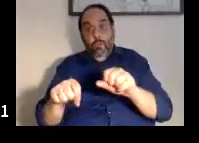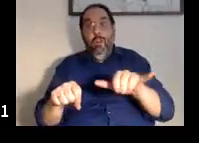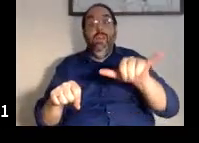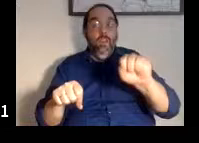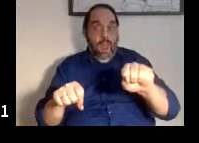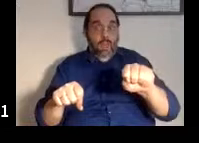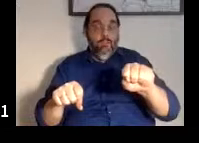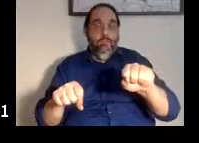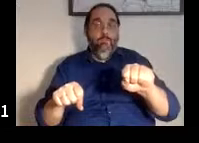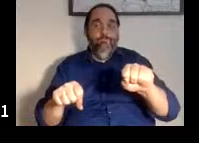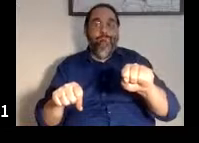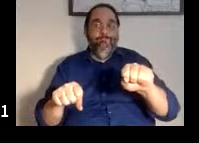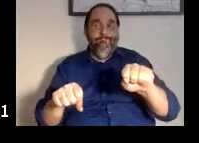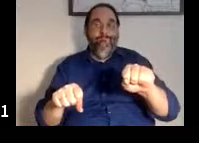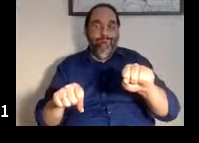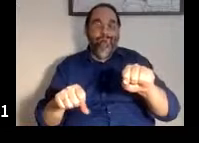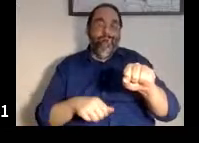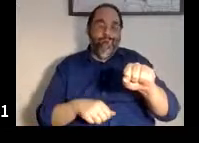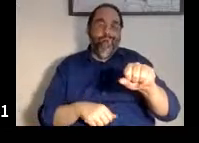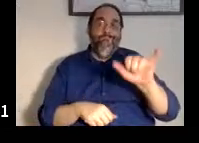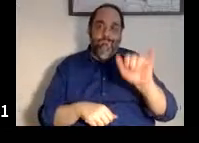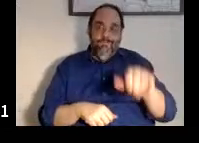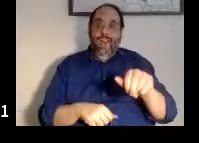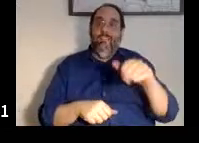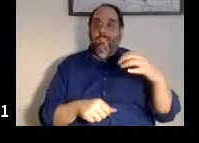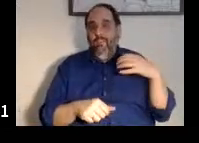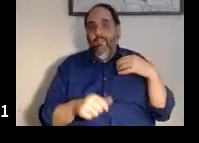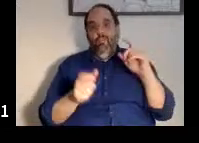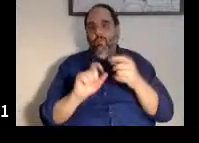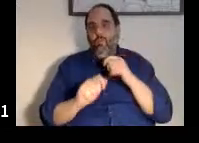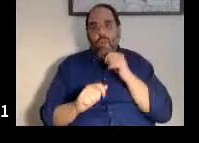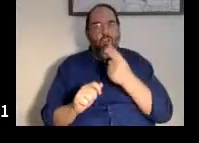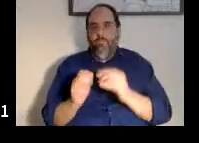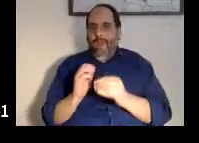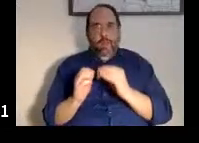could trigger or be considered an alteration and not maintenance.